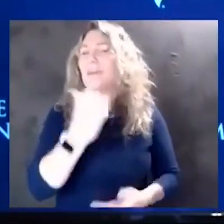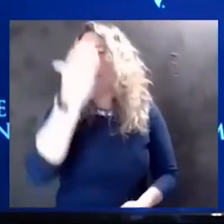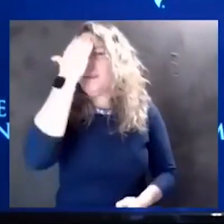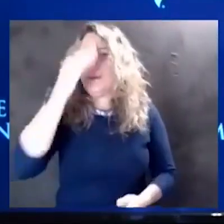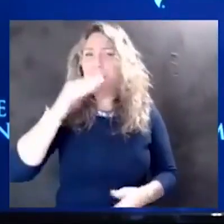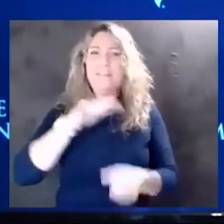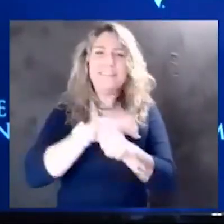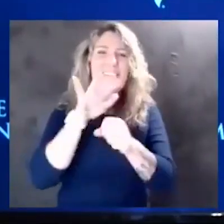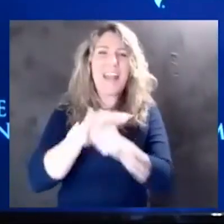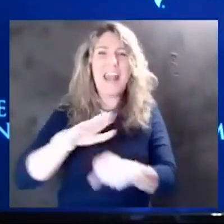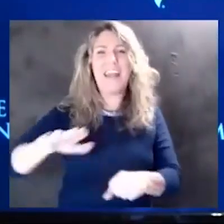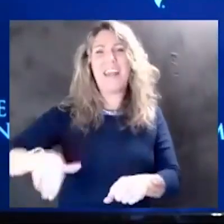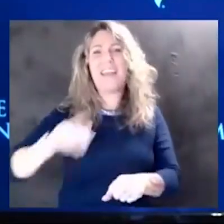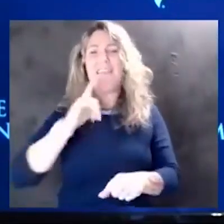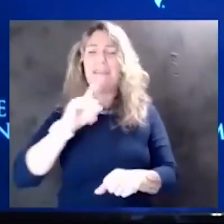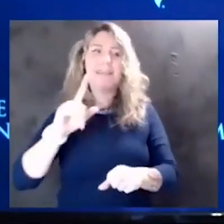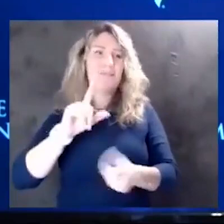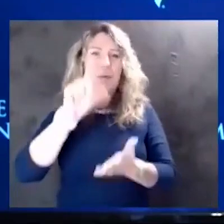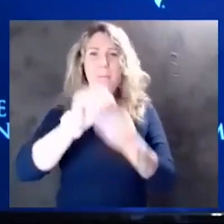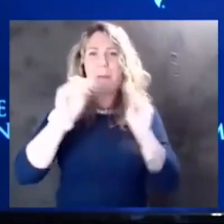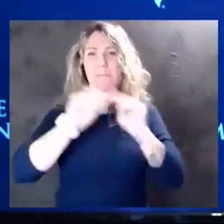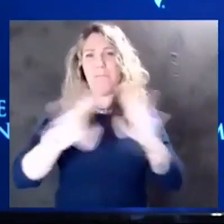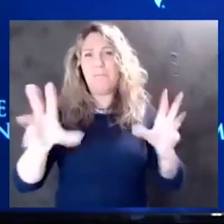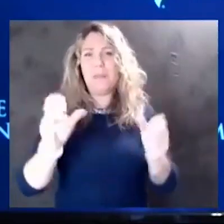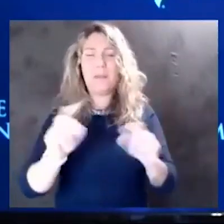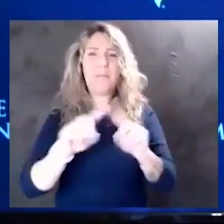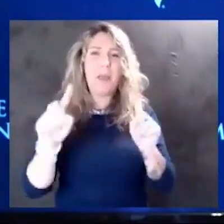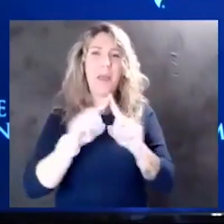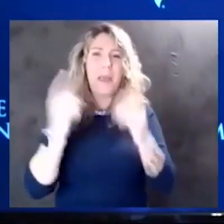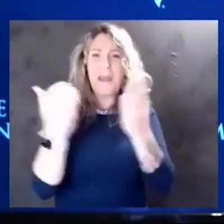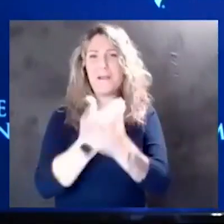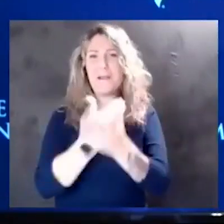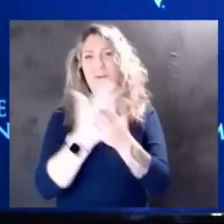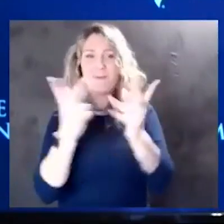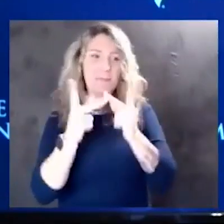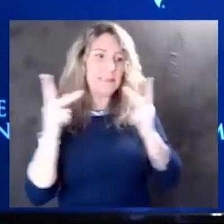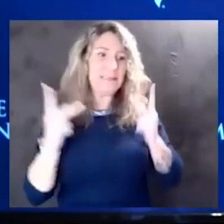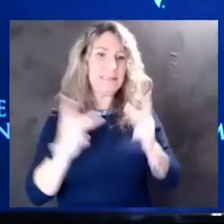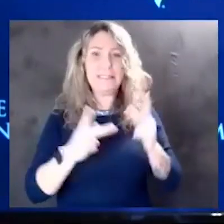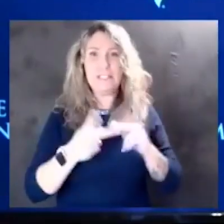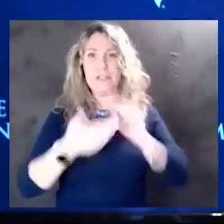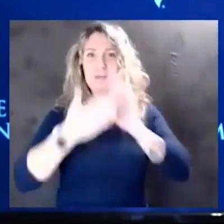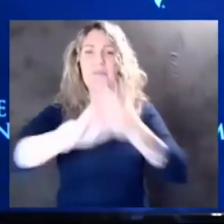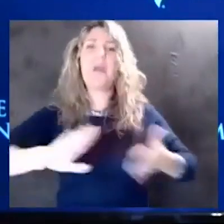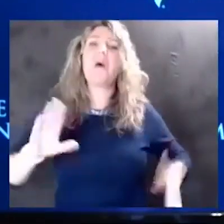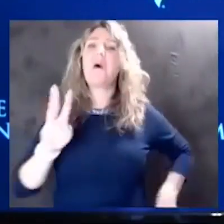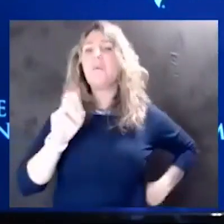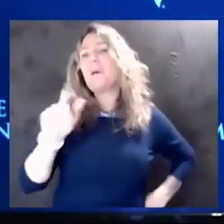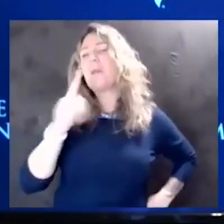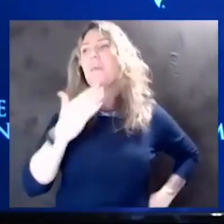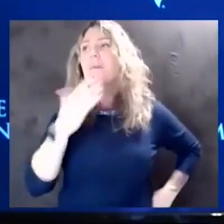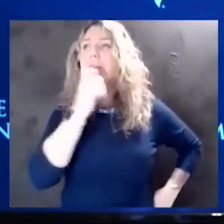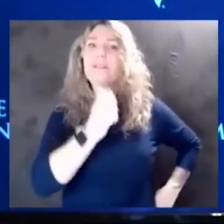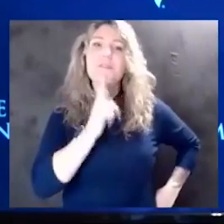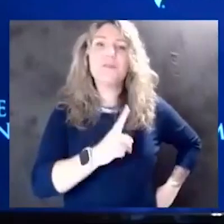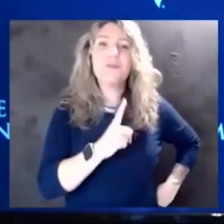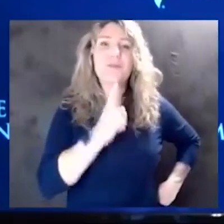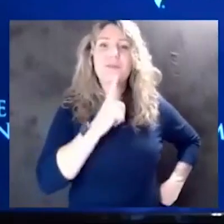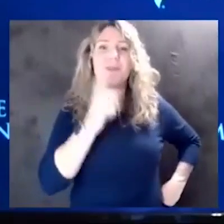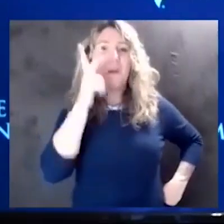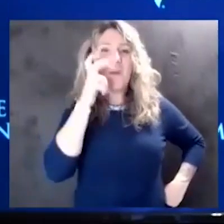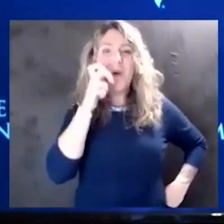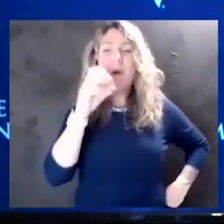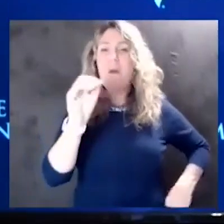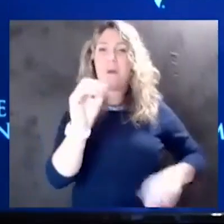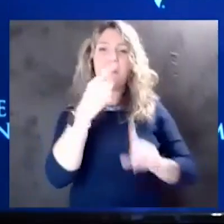there a lot, but every time there's a new position about it, it somehow comes. Well, maybe that's not true. Mm-hmm. We've heard that the O-positive blood types do the